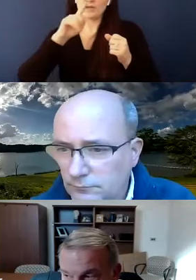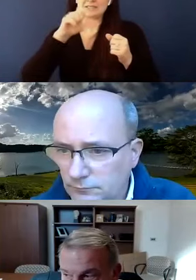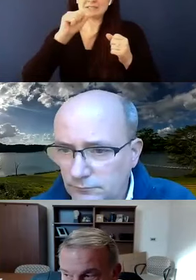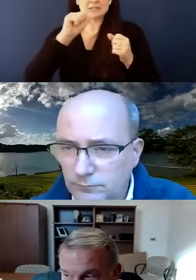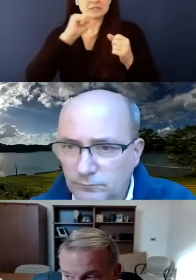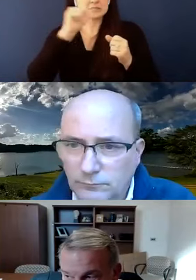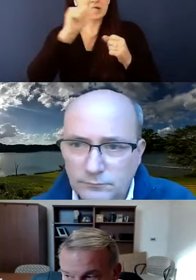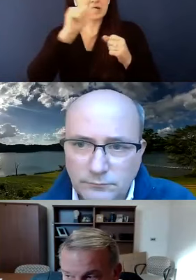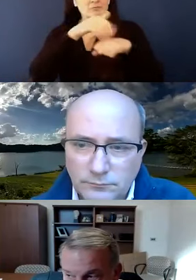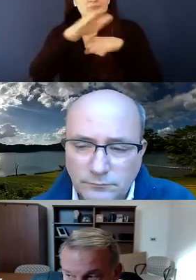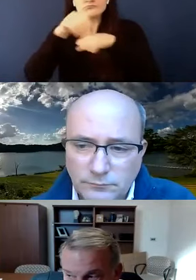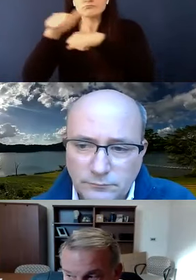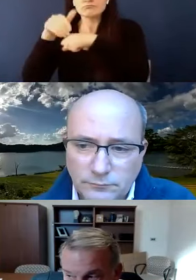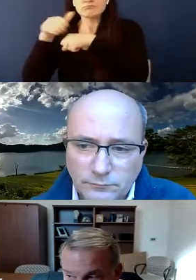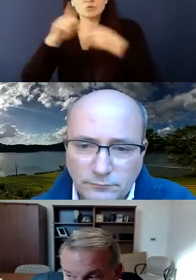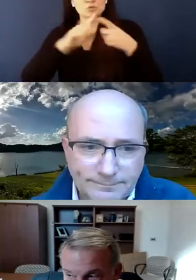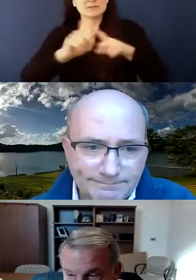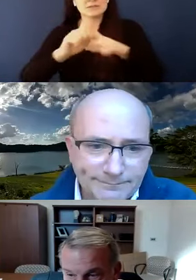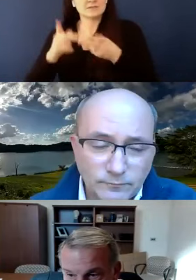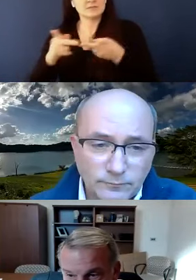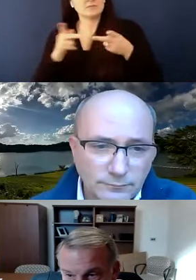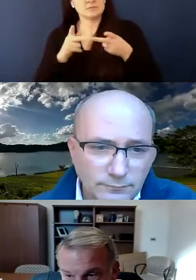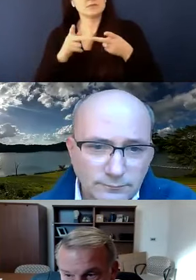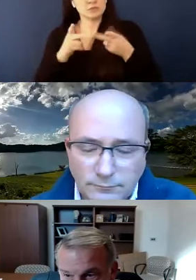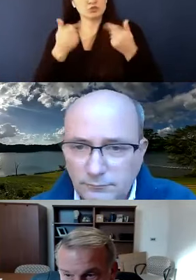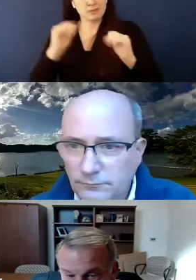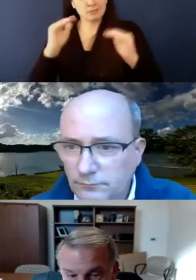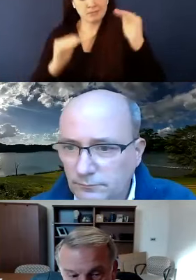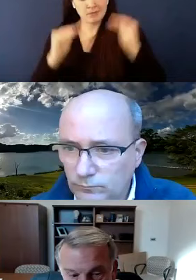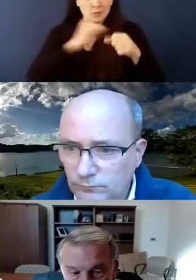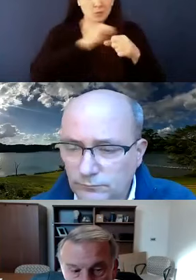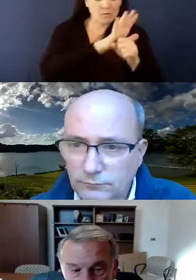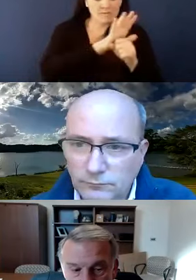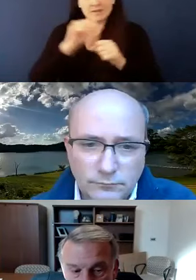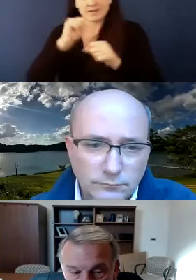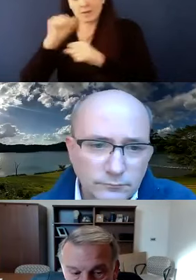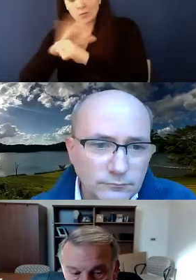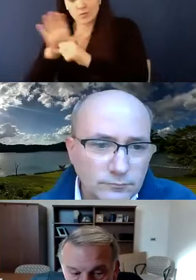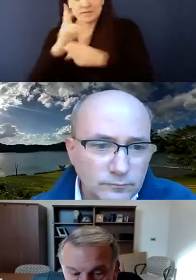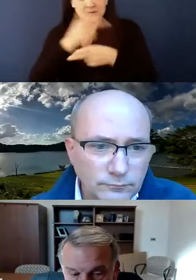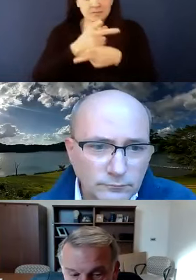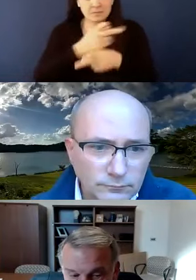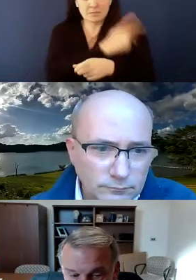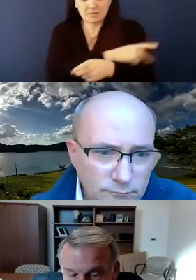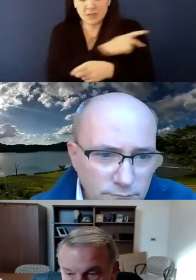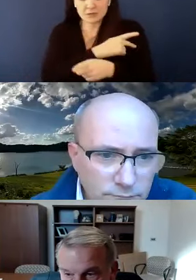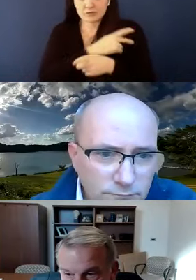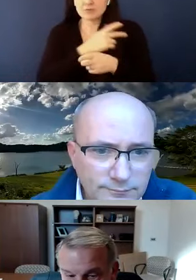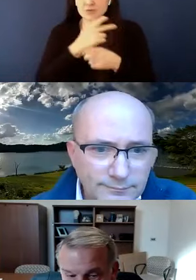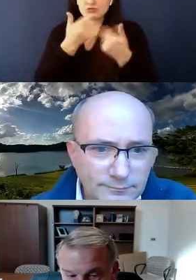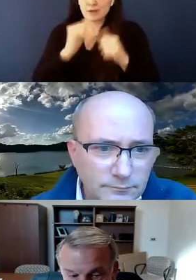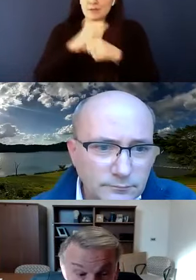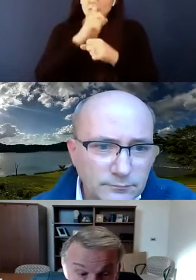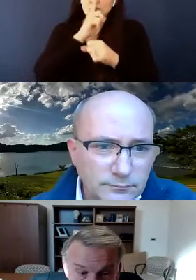both COVID and non-COVID enables us to continue the educational programs in a much stronger way to meet their